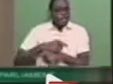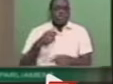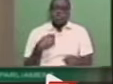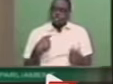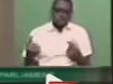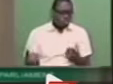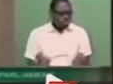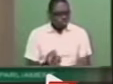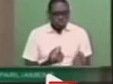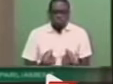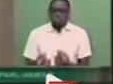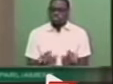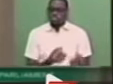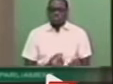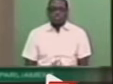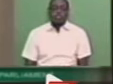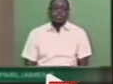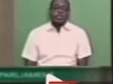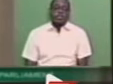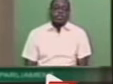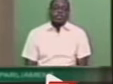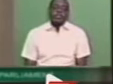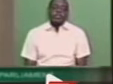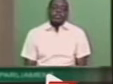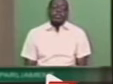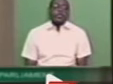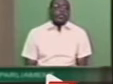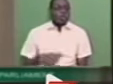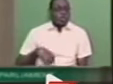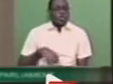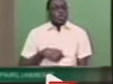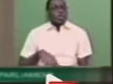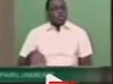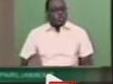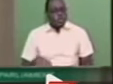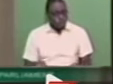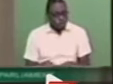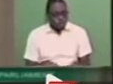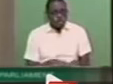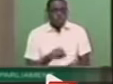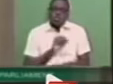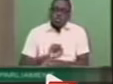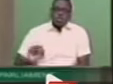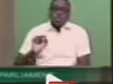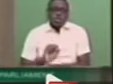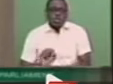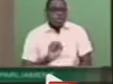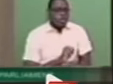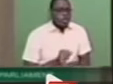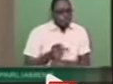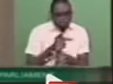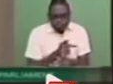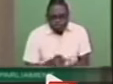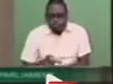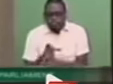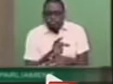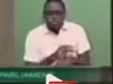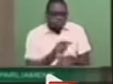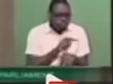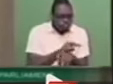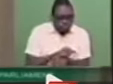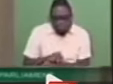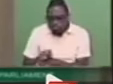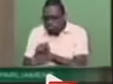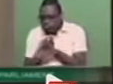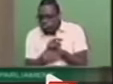14 because they had to do maintenance work. According to a news report by Oil Now magazine, September